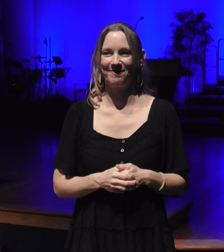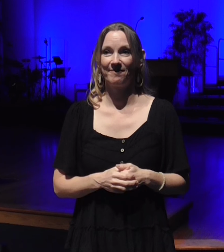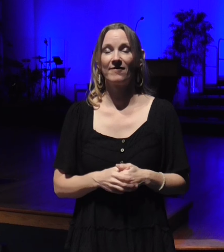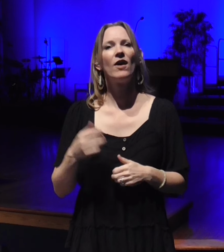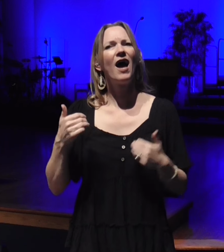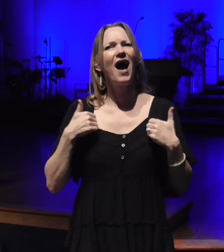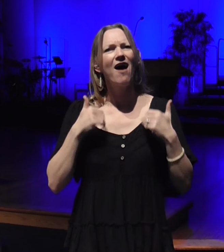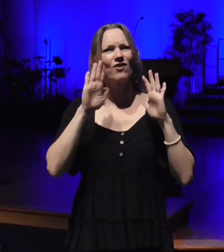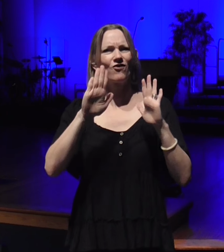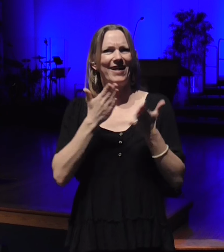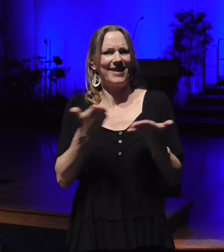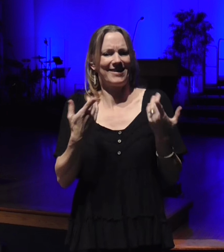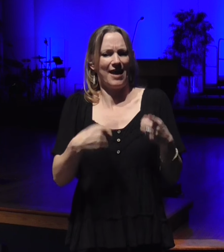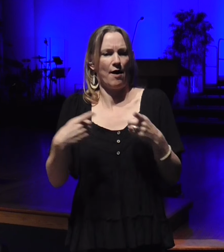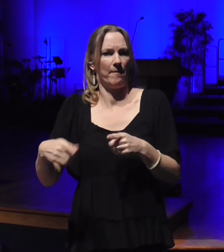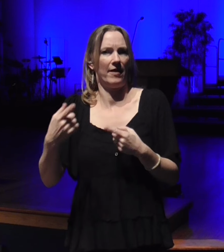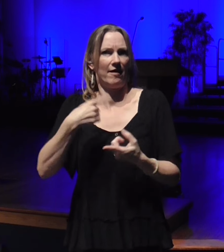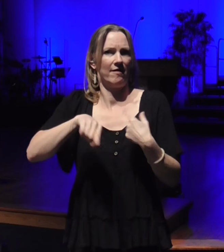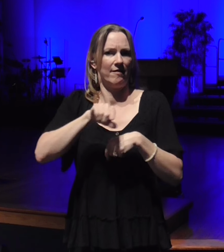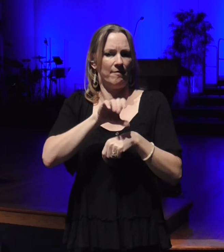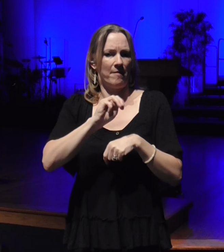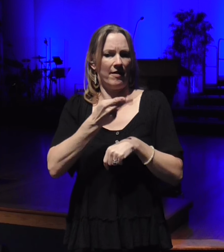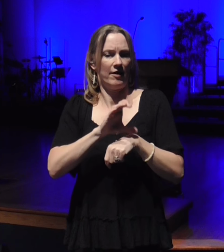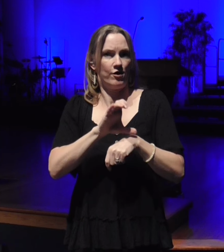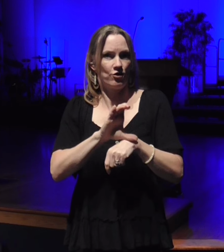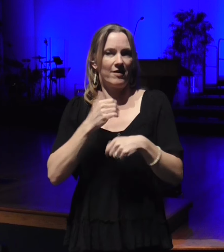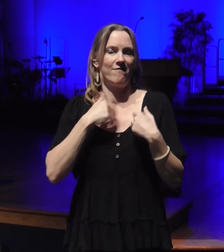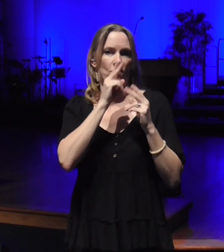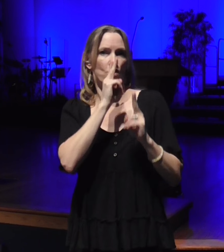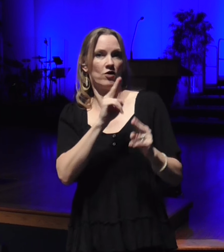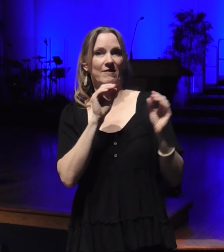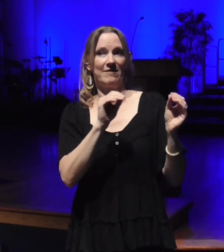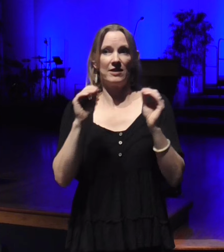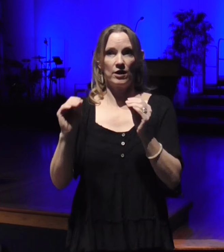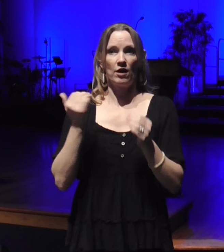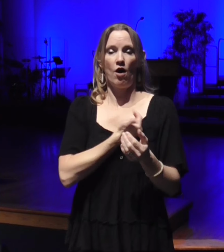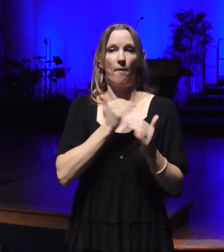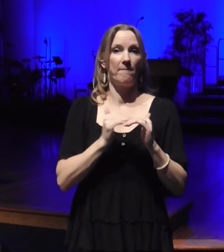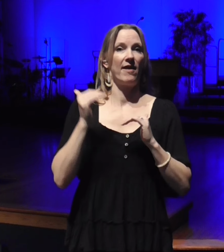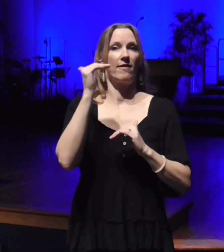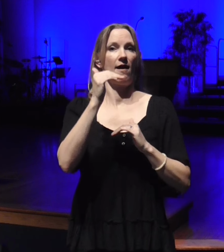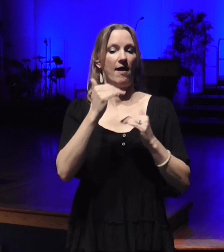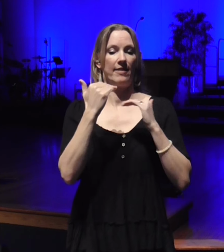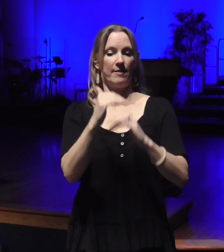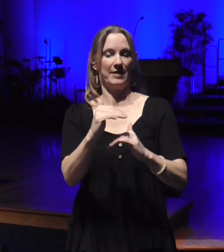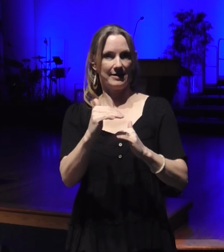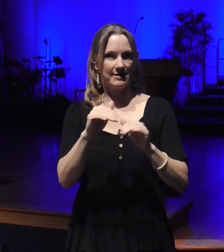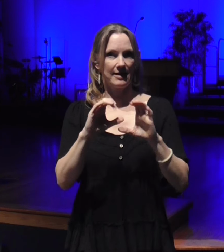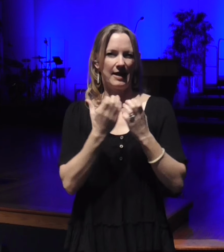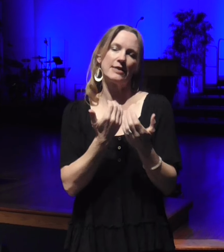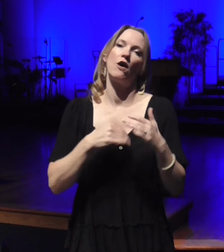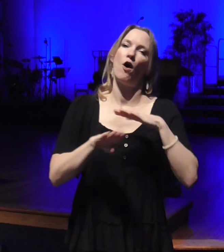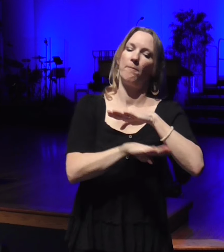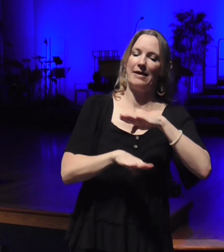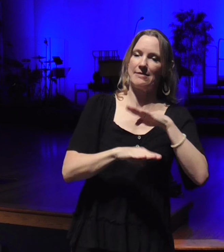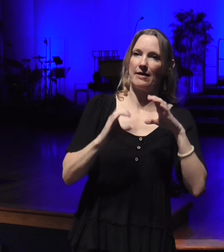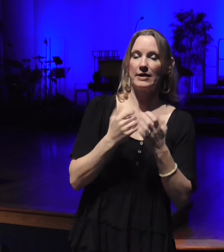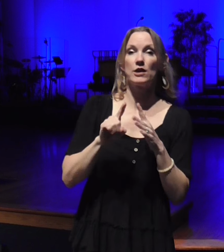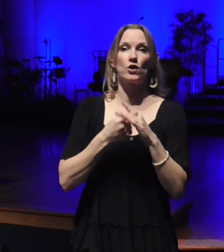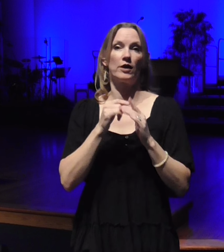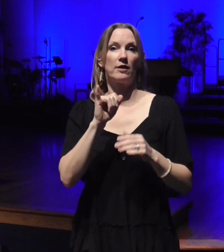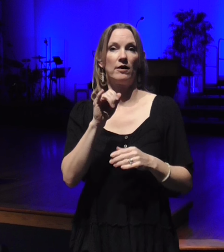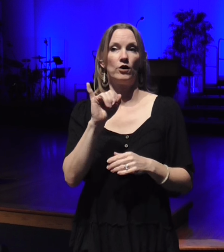We have some great things coming up at Mile High Church. I have the honor of teaching our Beyond Limits class, our basics class. It starts Monday